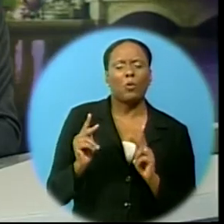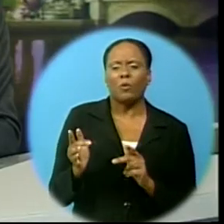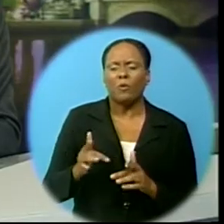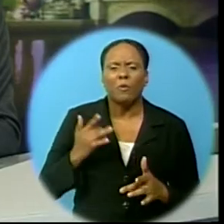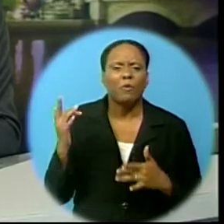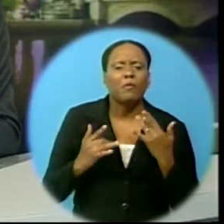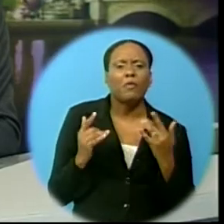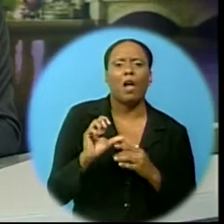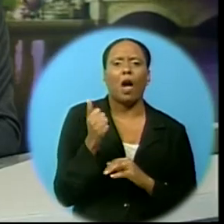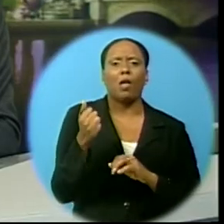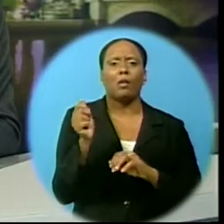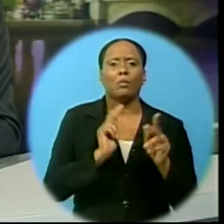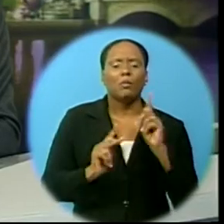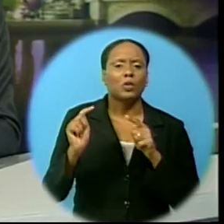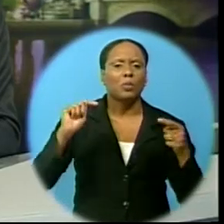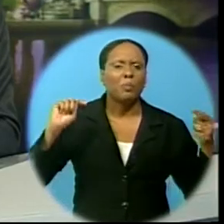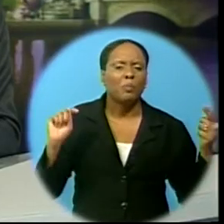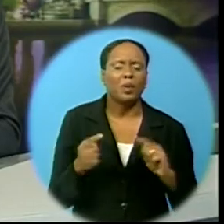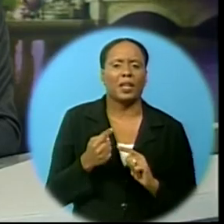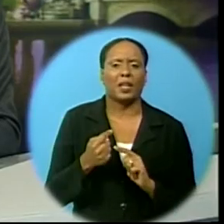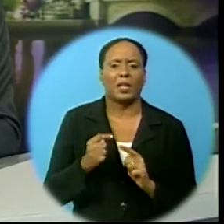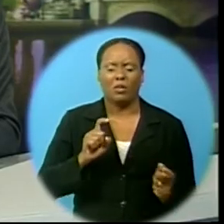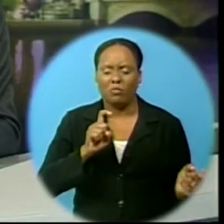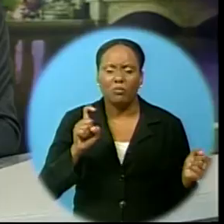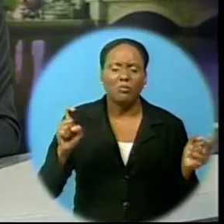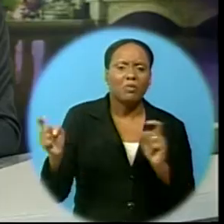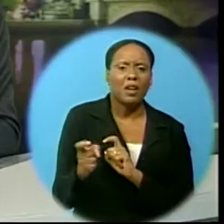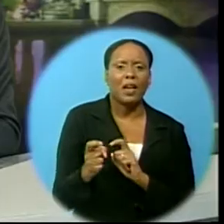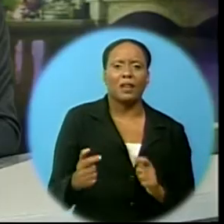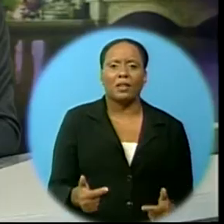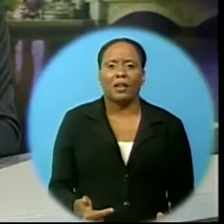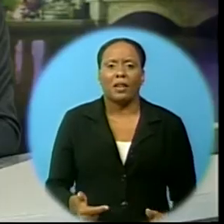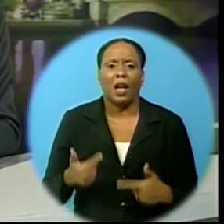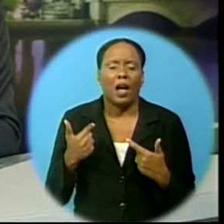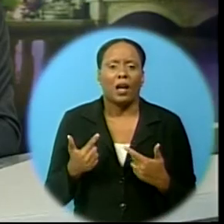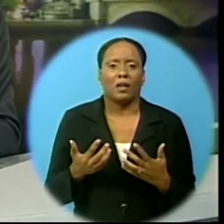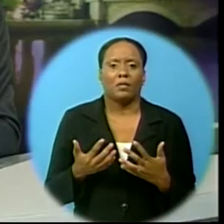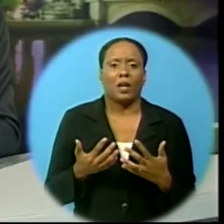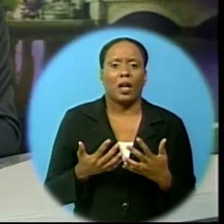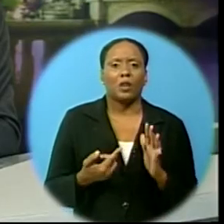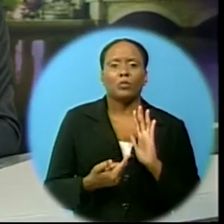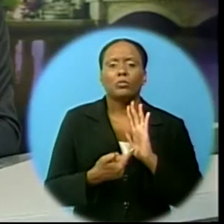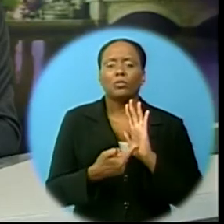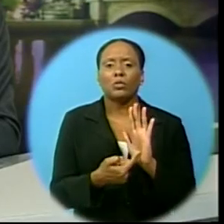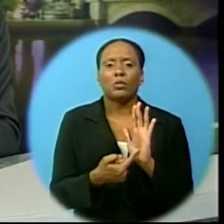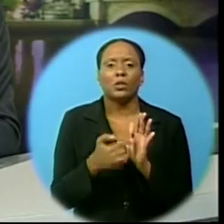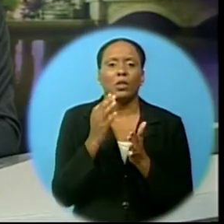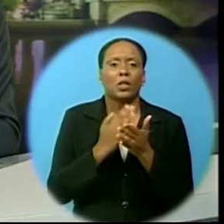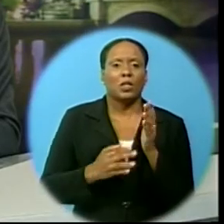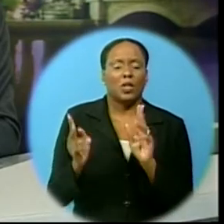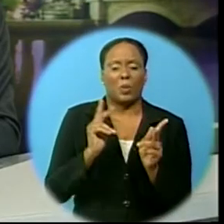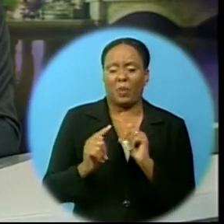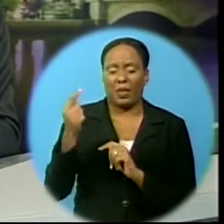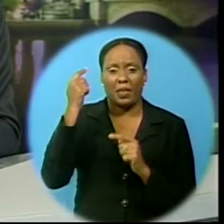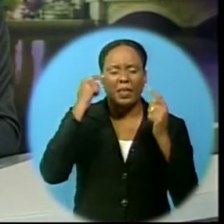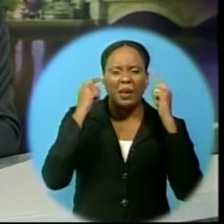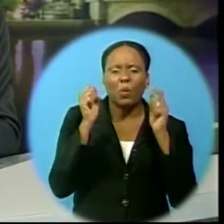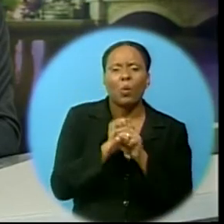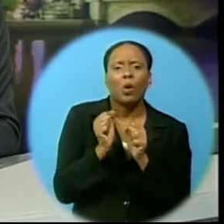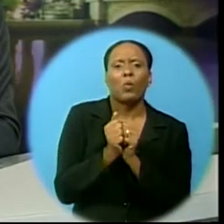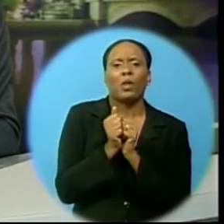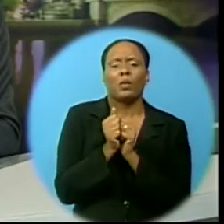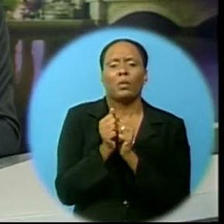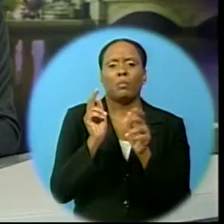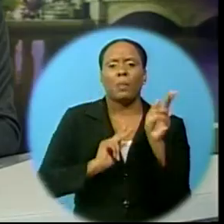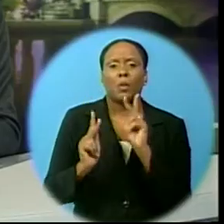have the capacity to feel other people's pain, enter their lives, and transform them. Pointing out that some people would classify that kind